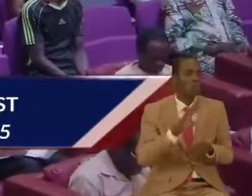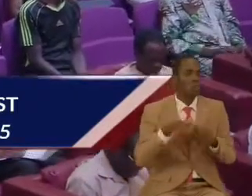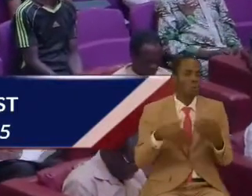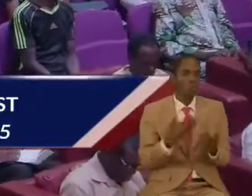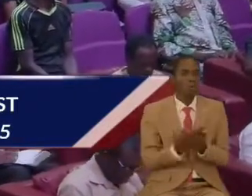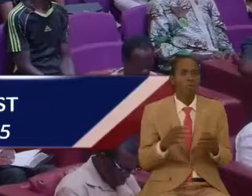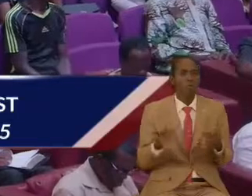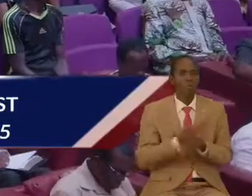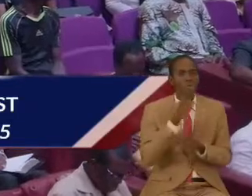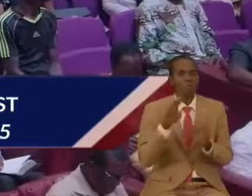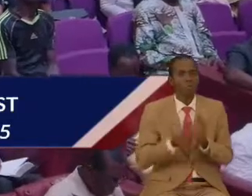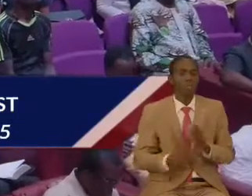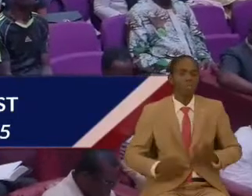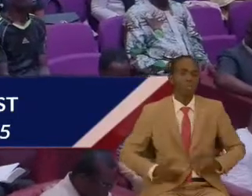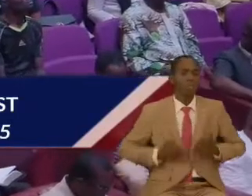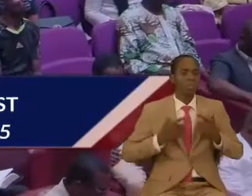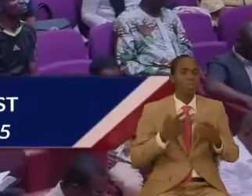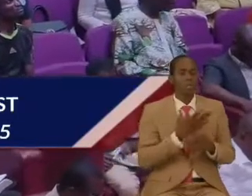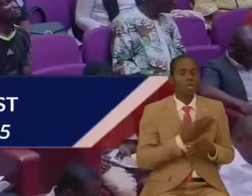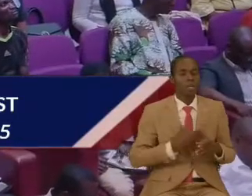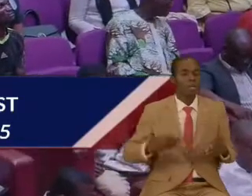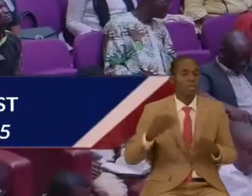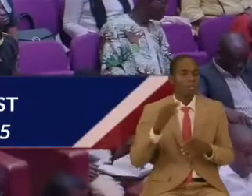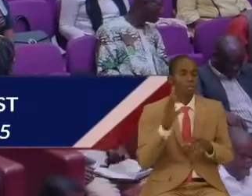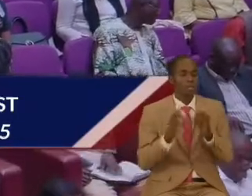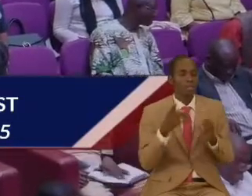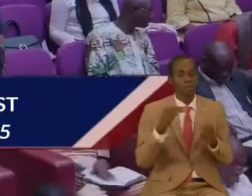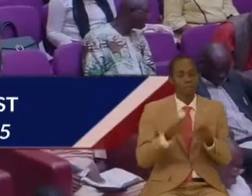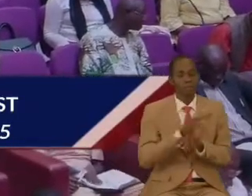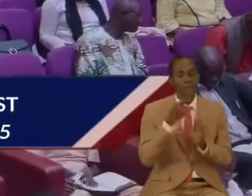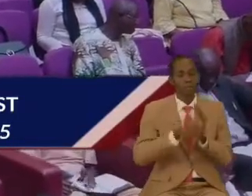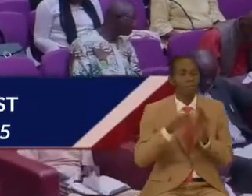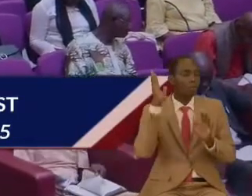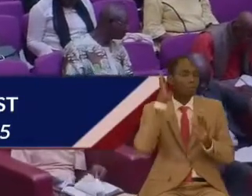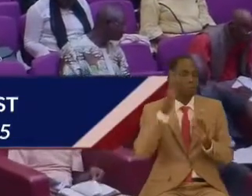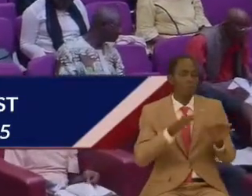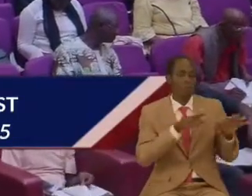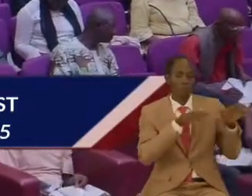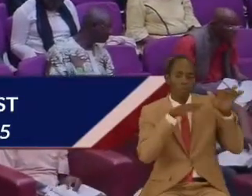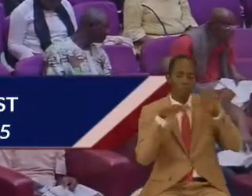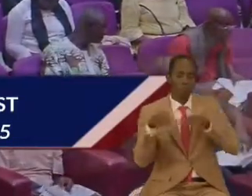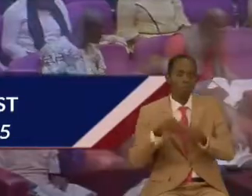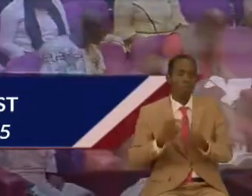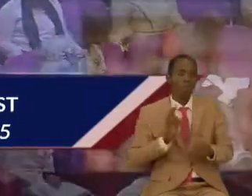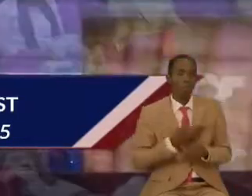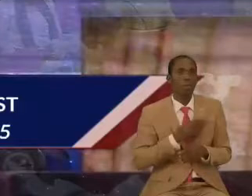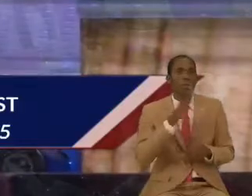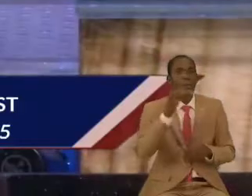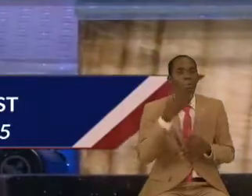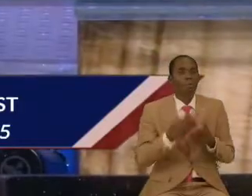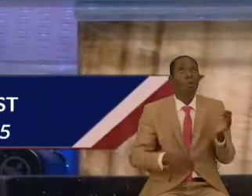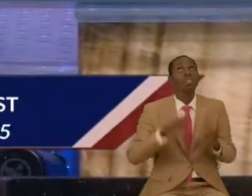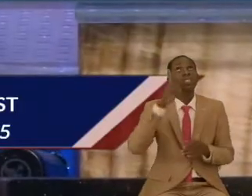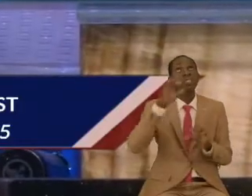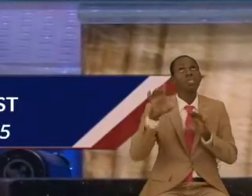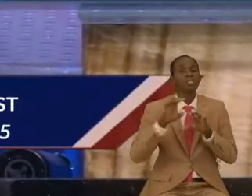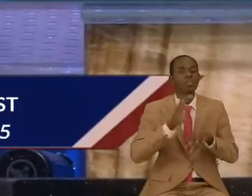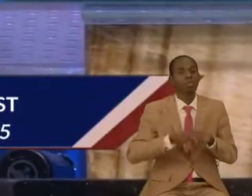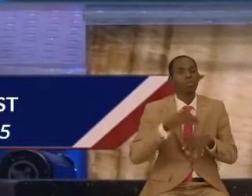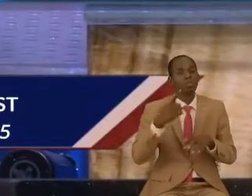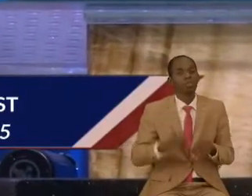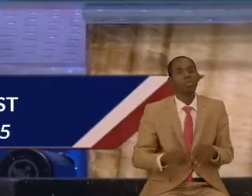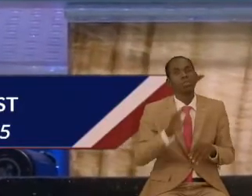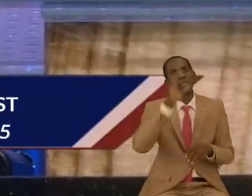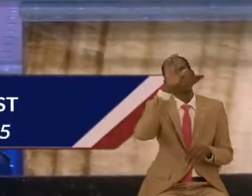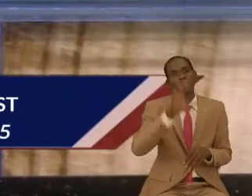fullness dwell. And the fullness will flow into us by what he did on the cross. He said, that's why I glory